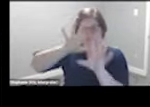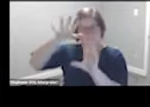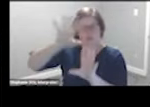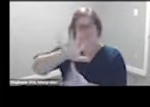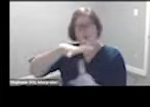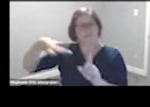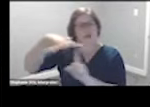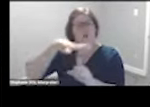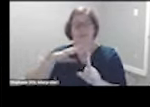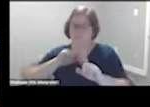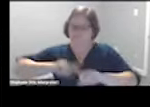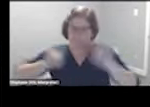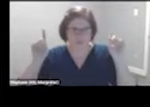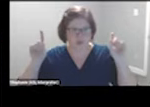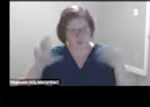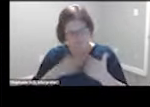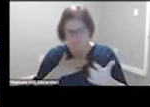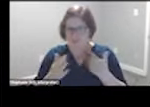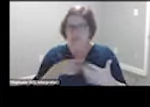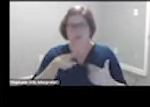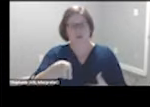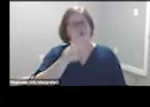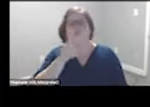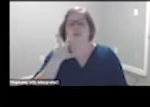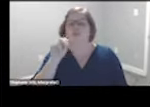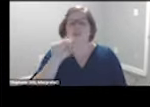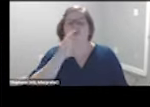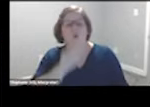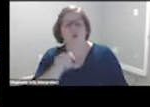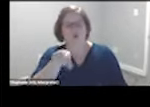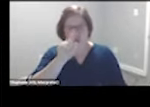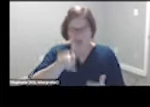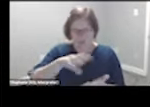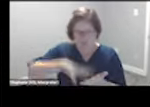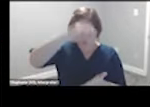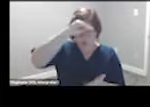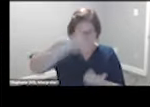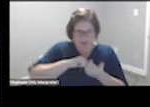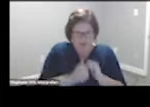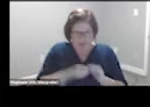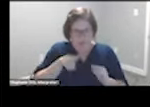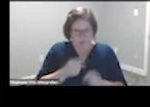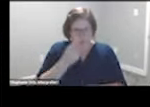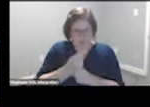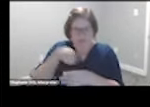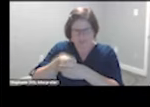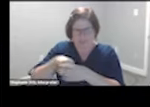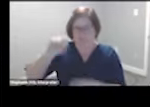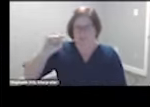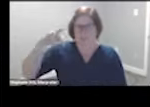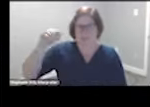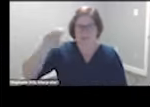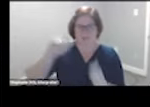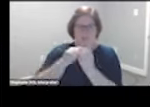be 30-year-old kids to learn every single basic, not to make a mistake. So from my